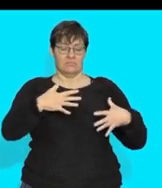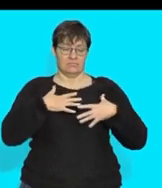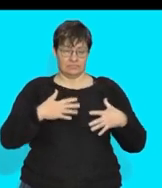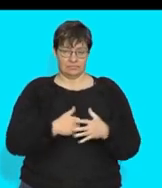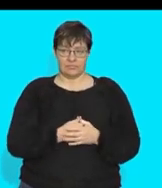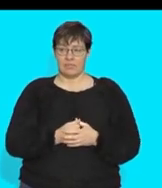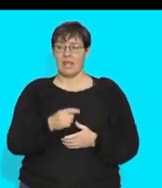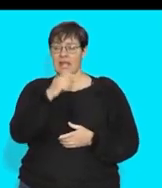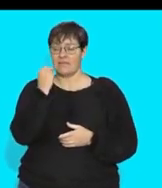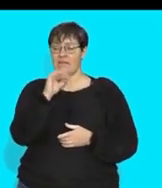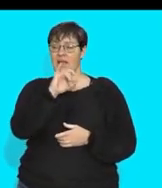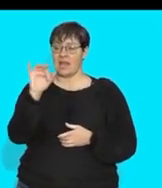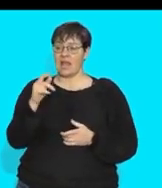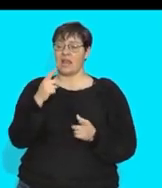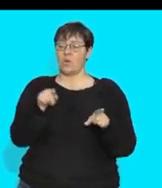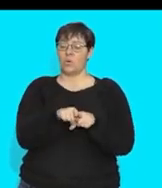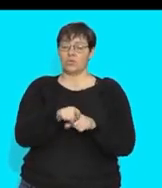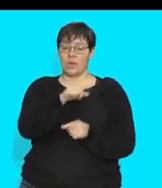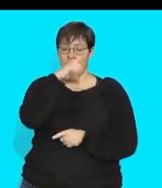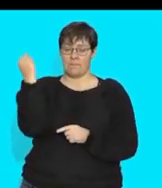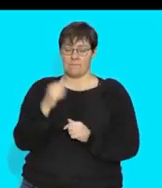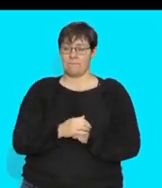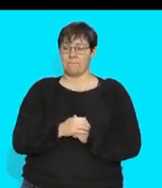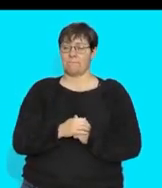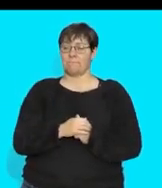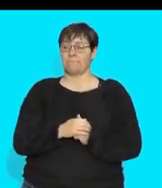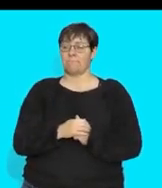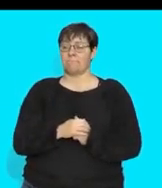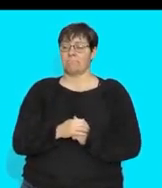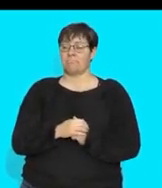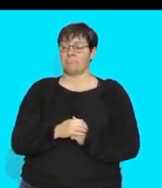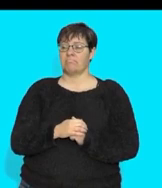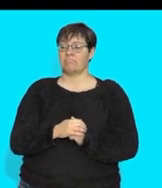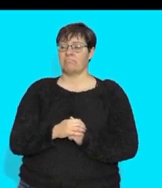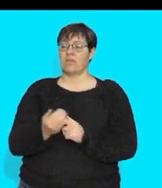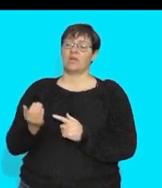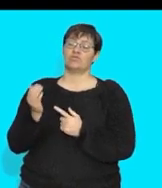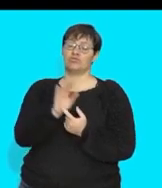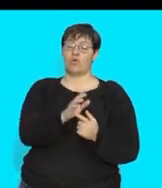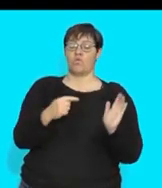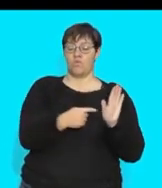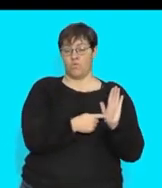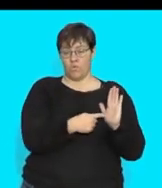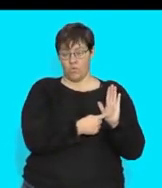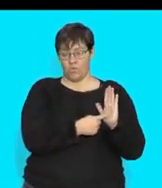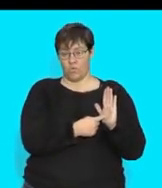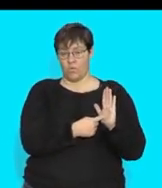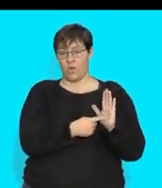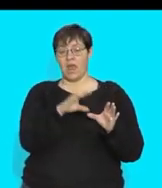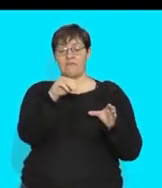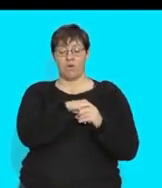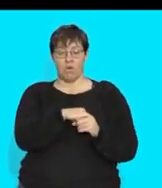says give the letters and the names of the muscles shown in the diagram that are involved